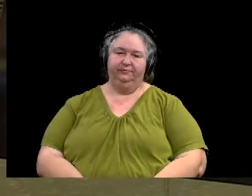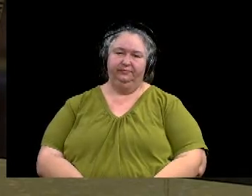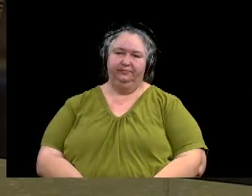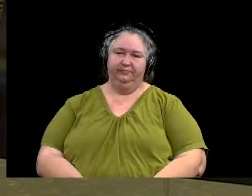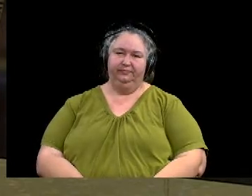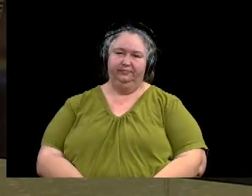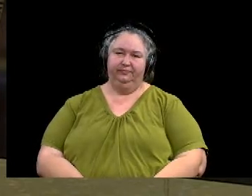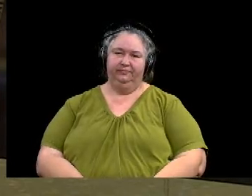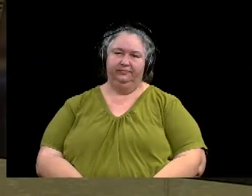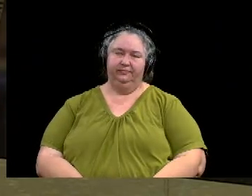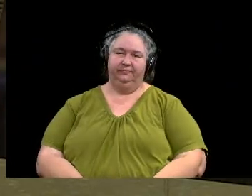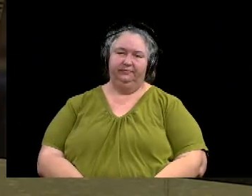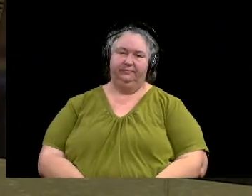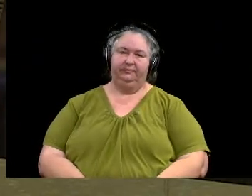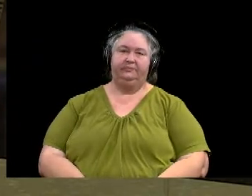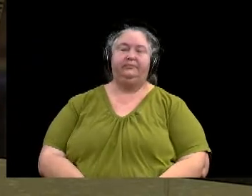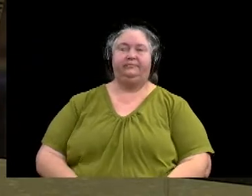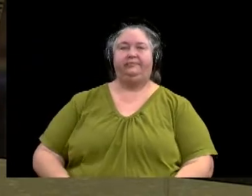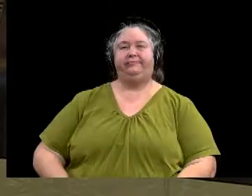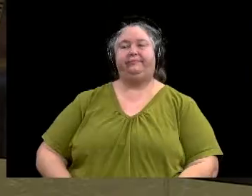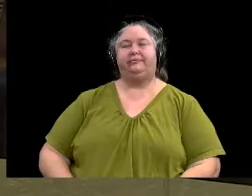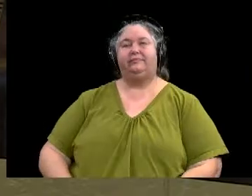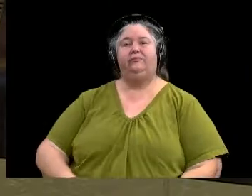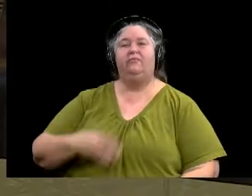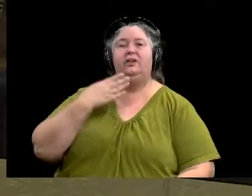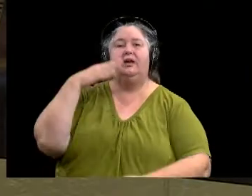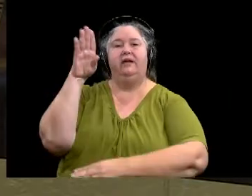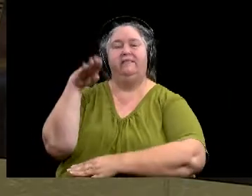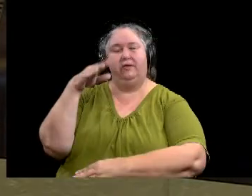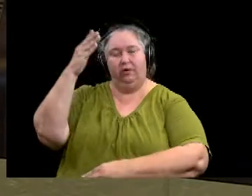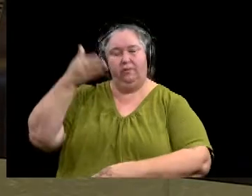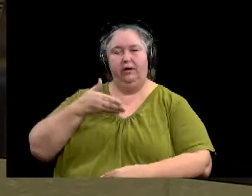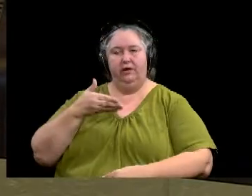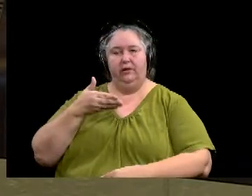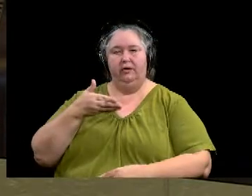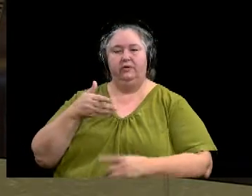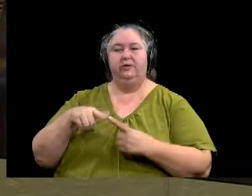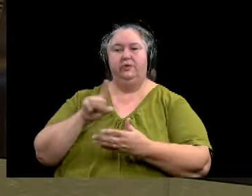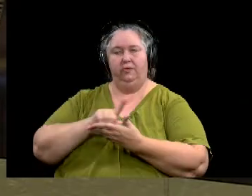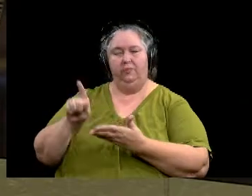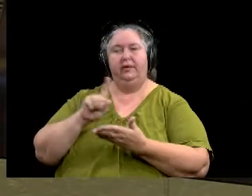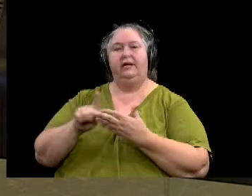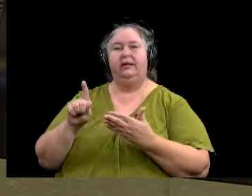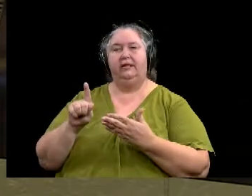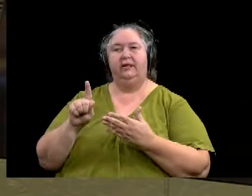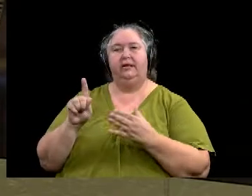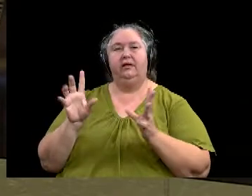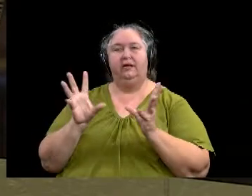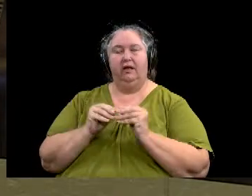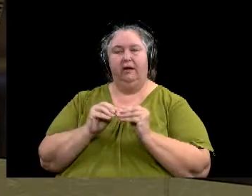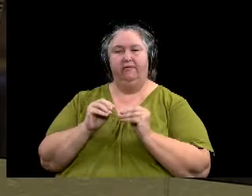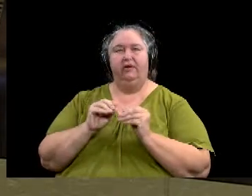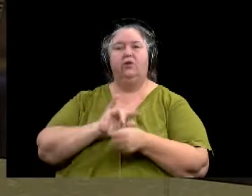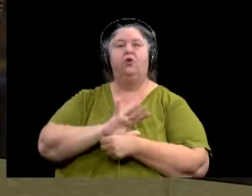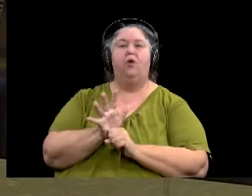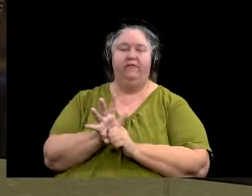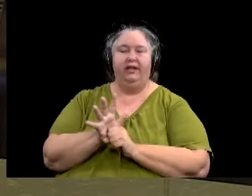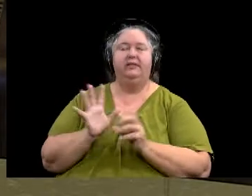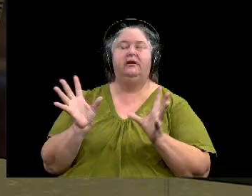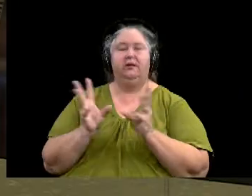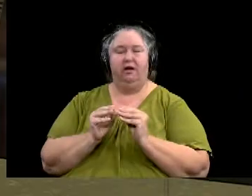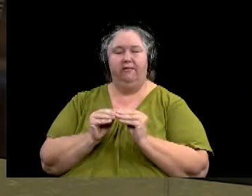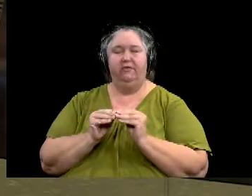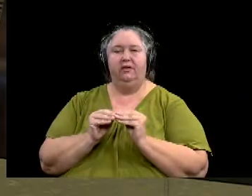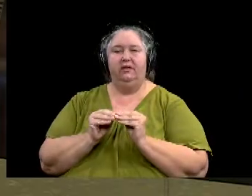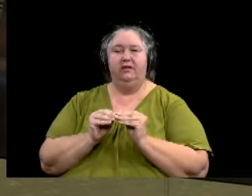Well, good afternoon, and welcome to our weekly press conference about COVID-19, originating here from City Hall. I'm Larry Holsey, Director of Municipal